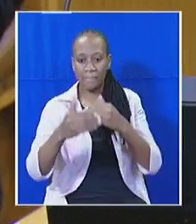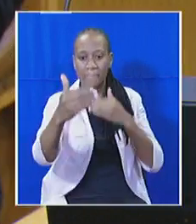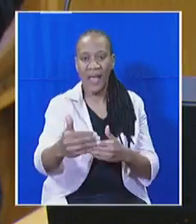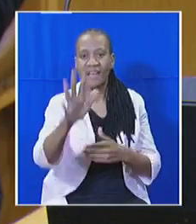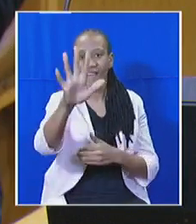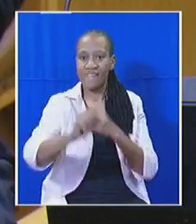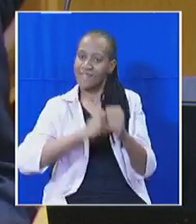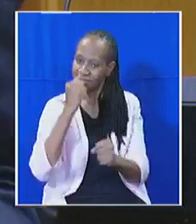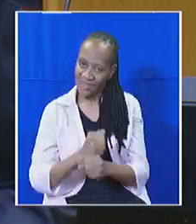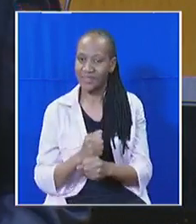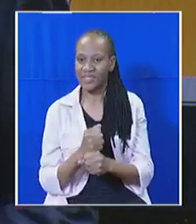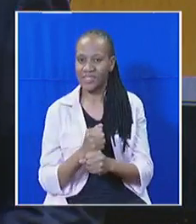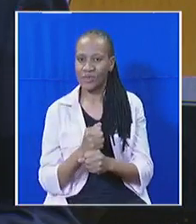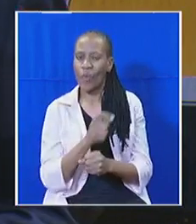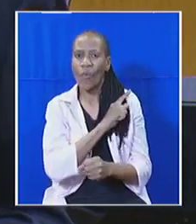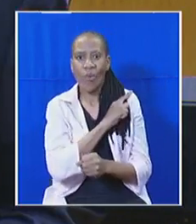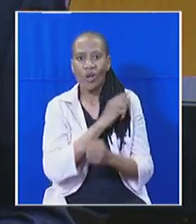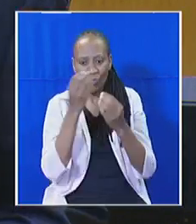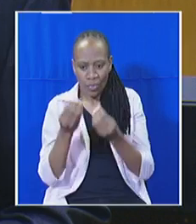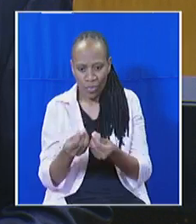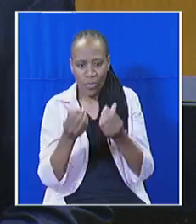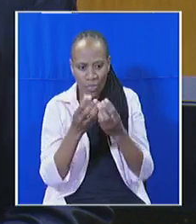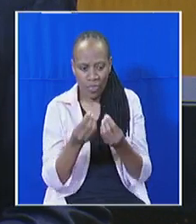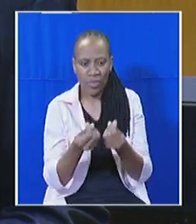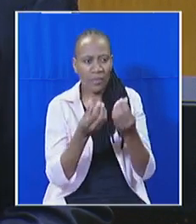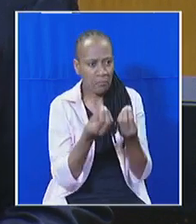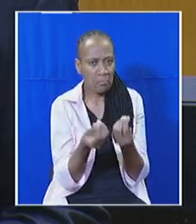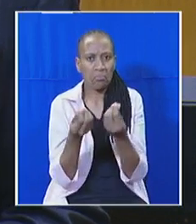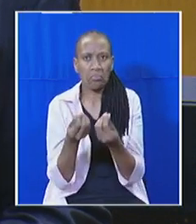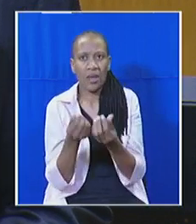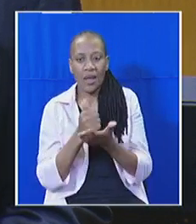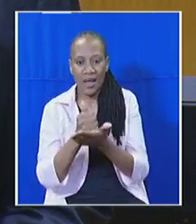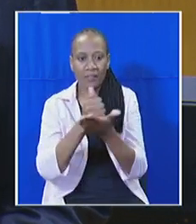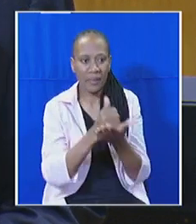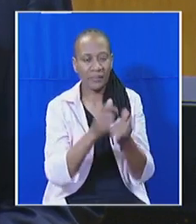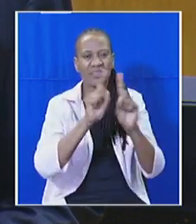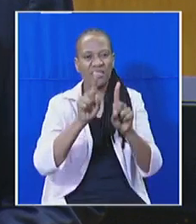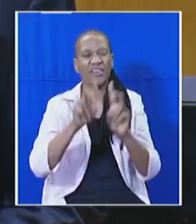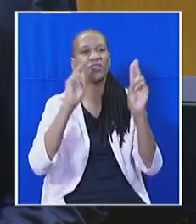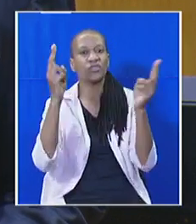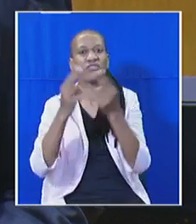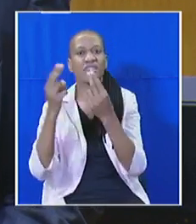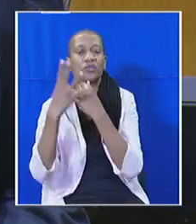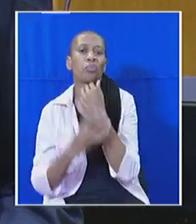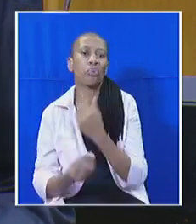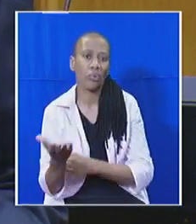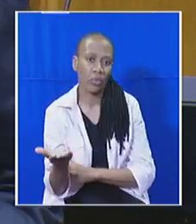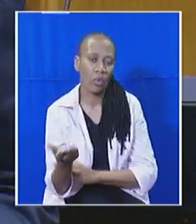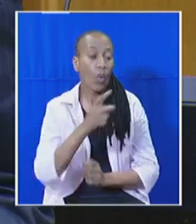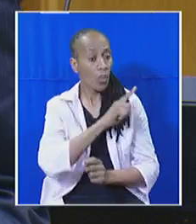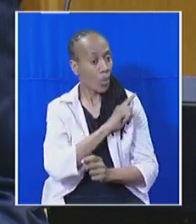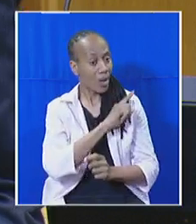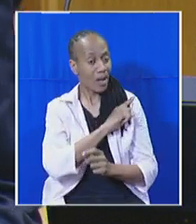years to address issues of quality in historically disadvantaged institutions. For purposes